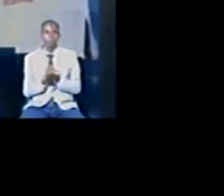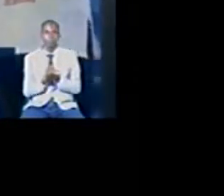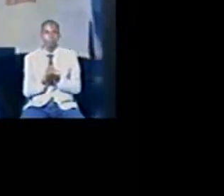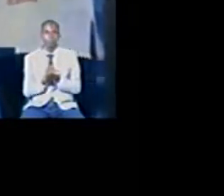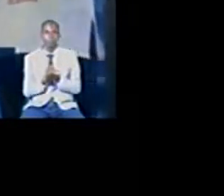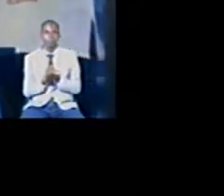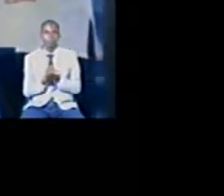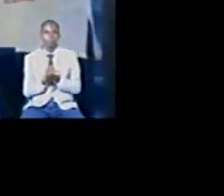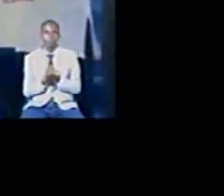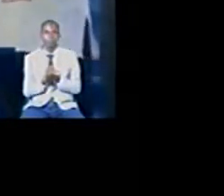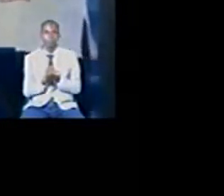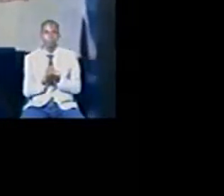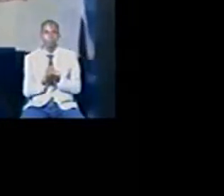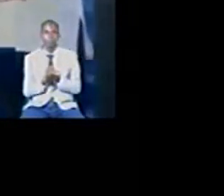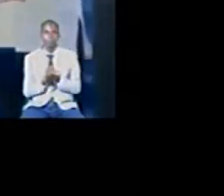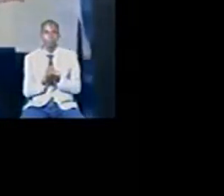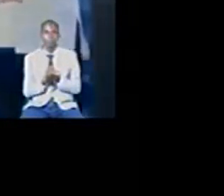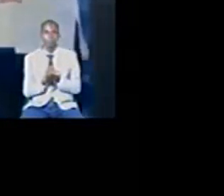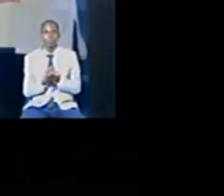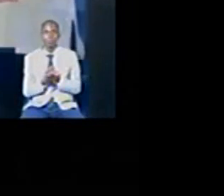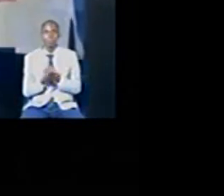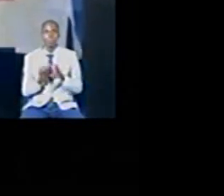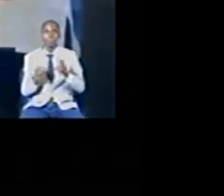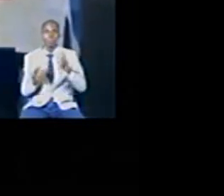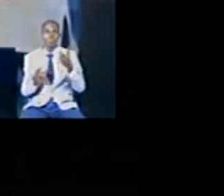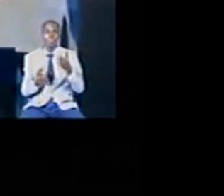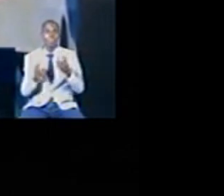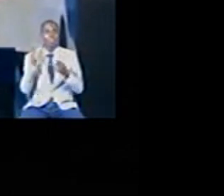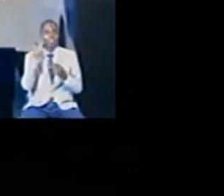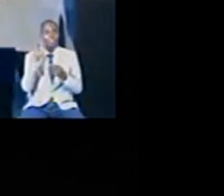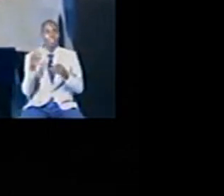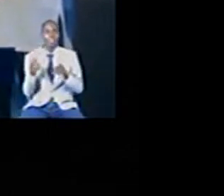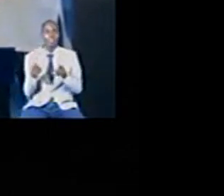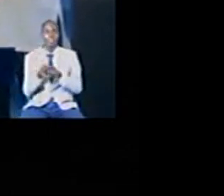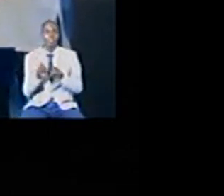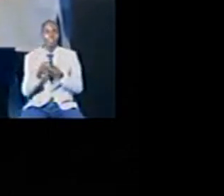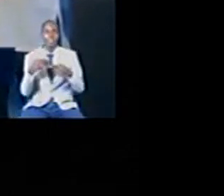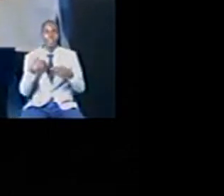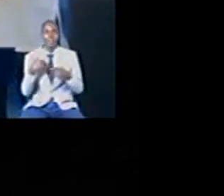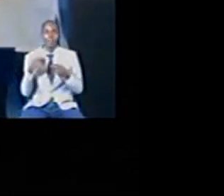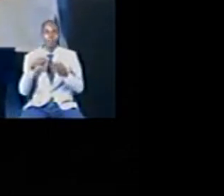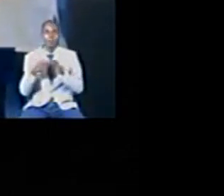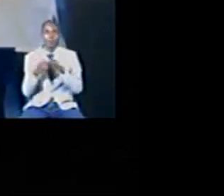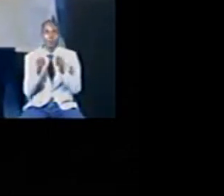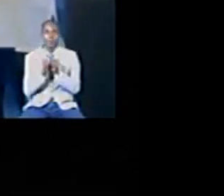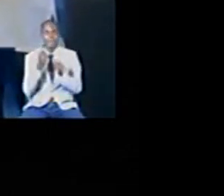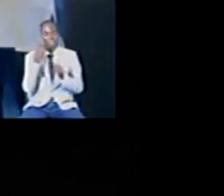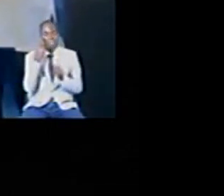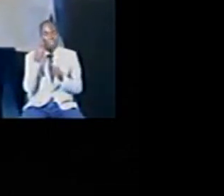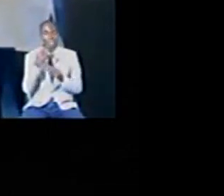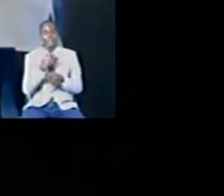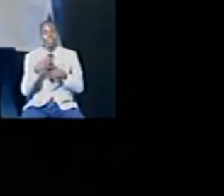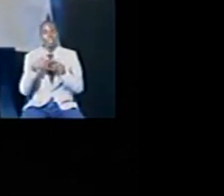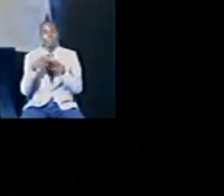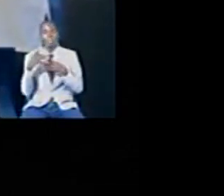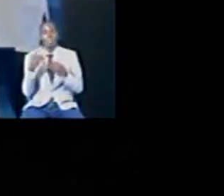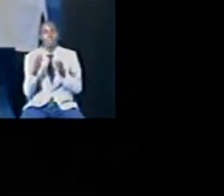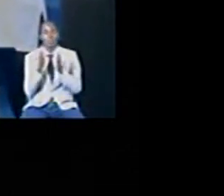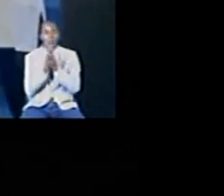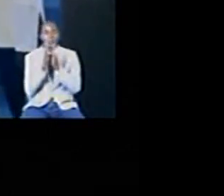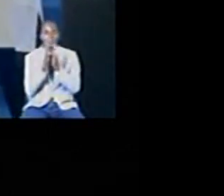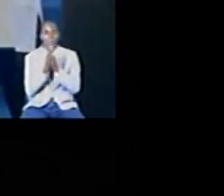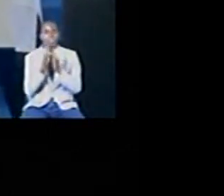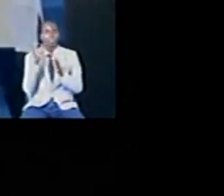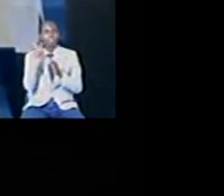Secondly, she is short-sighted, and after the prayer, she got